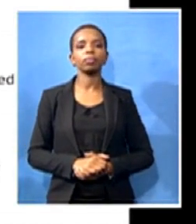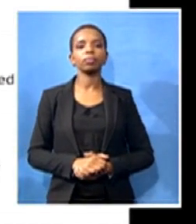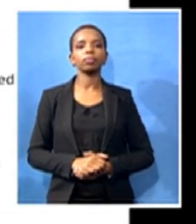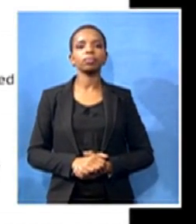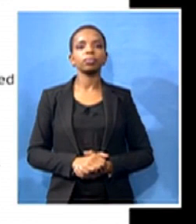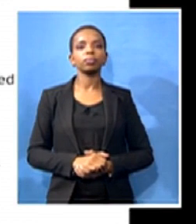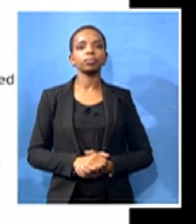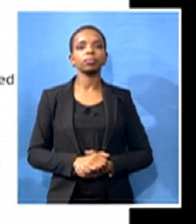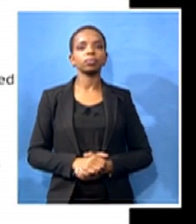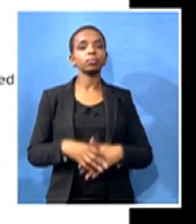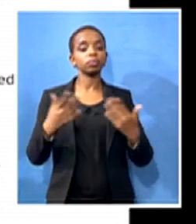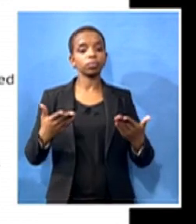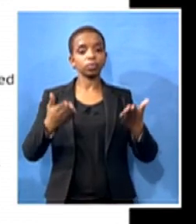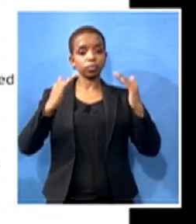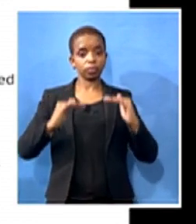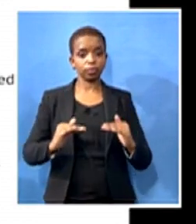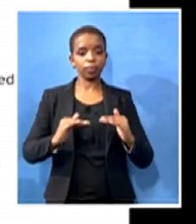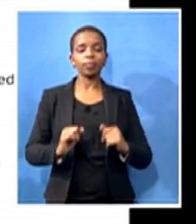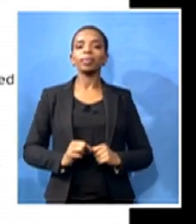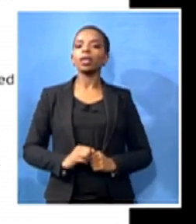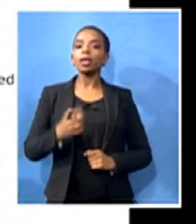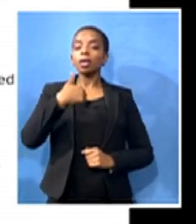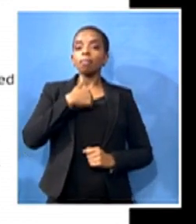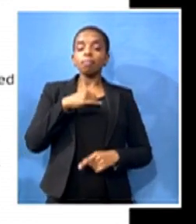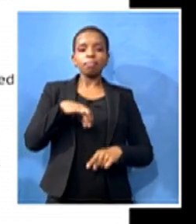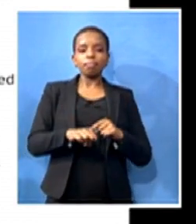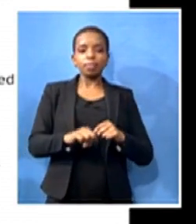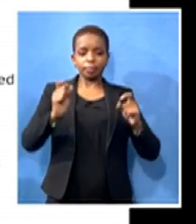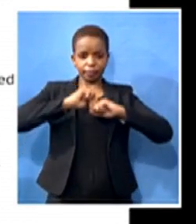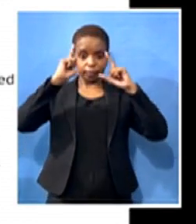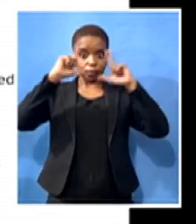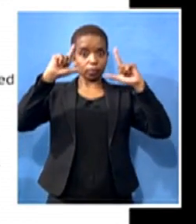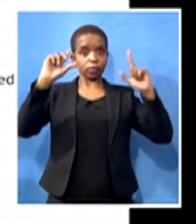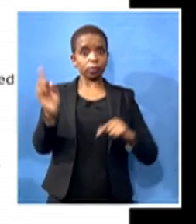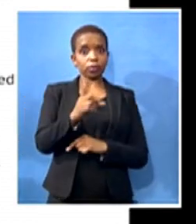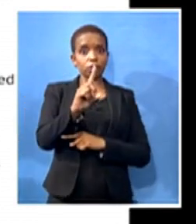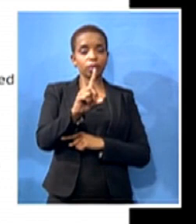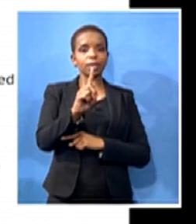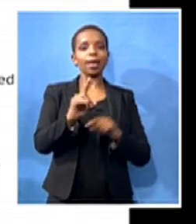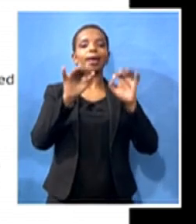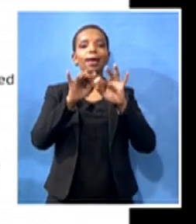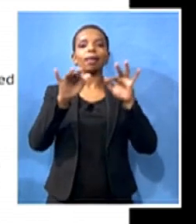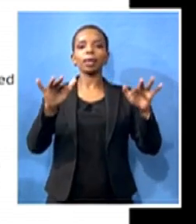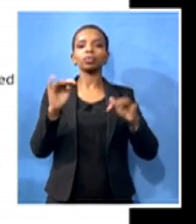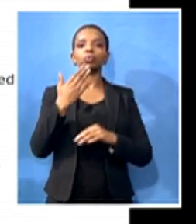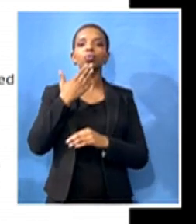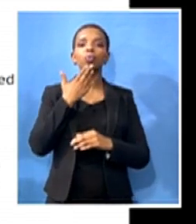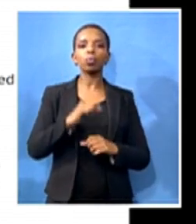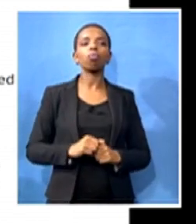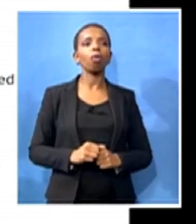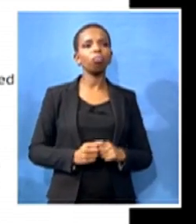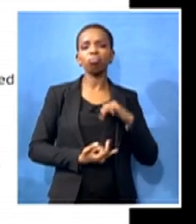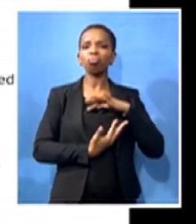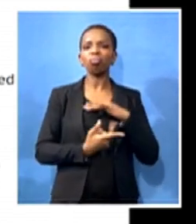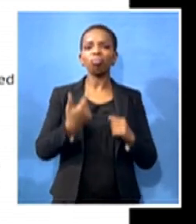what was surprising in terms of the survey was the number of people who are willing, in fact, to sacrifice their human rights in